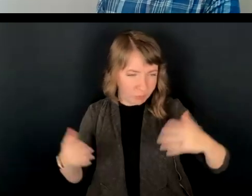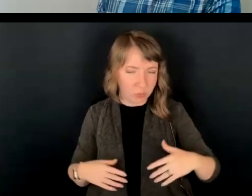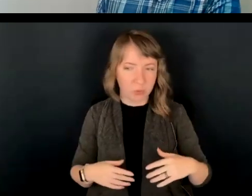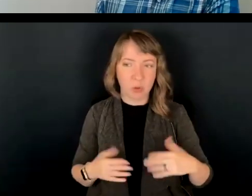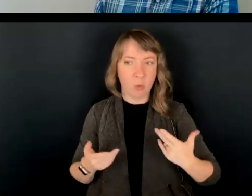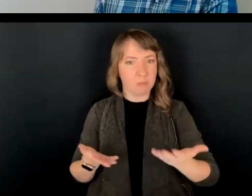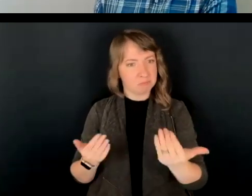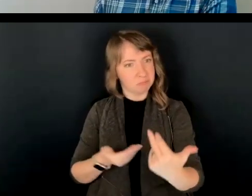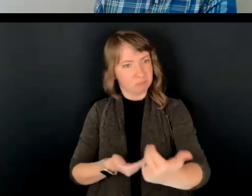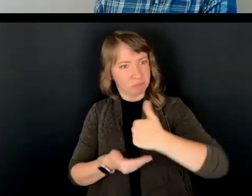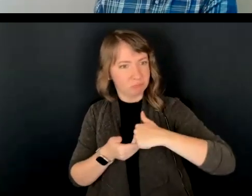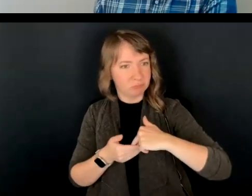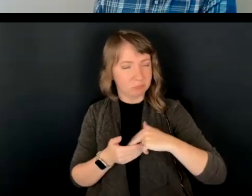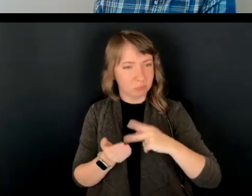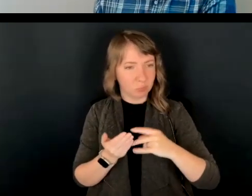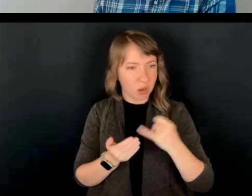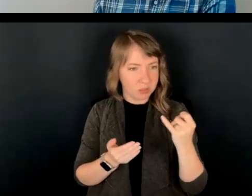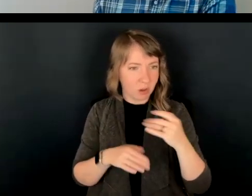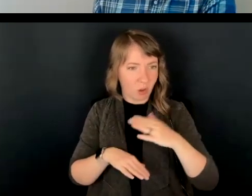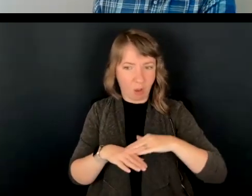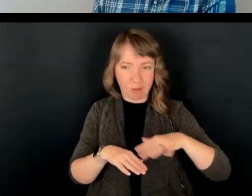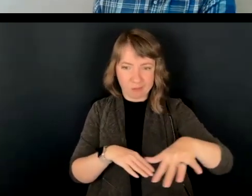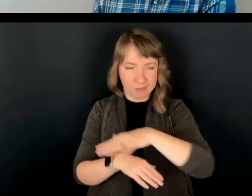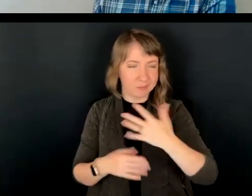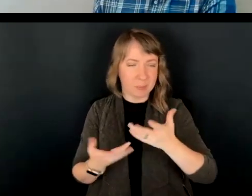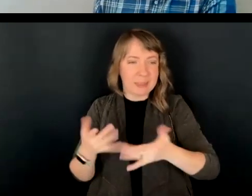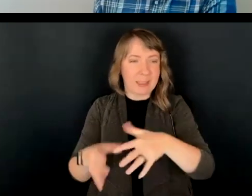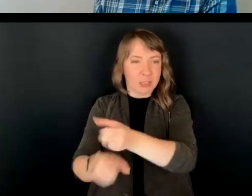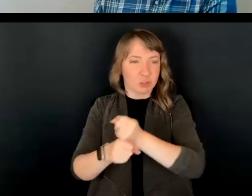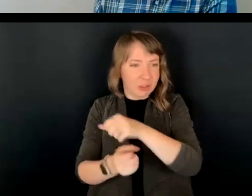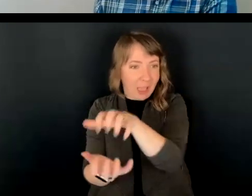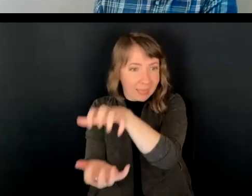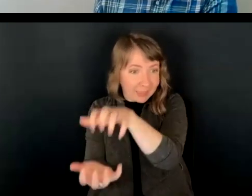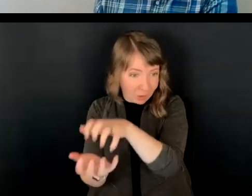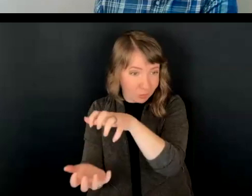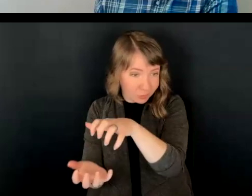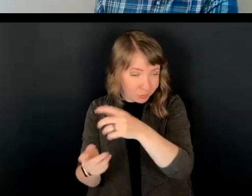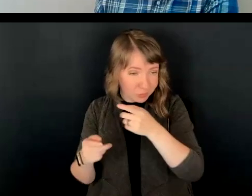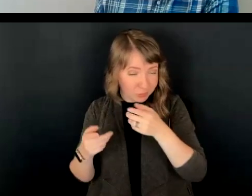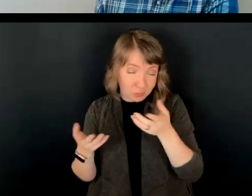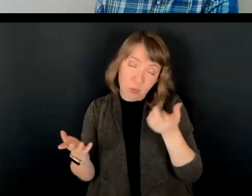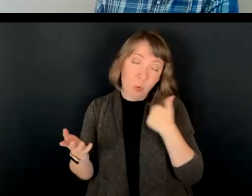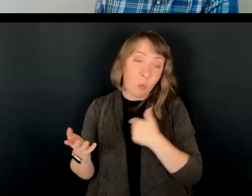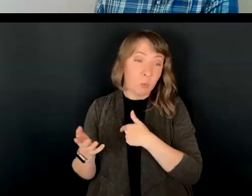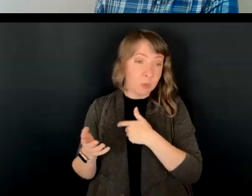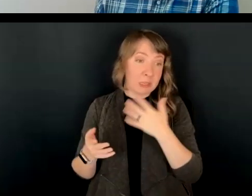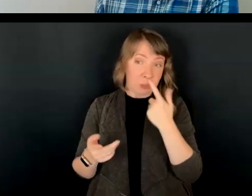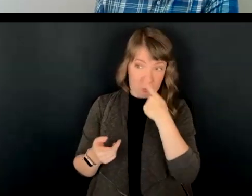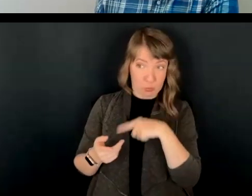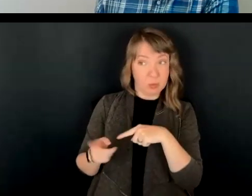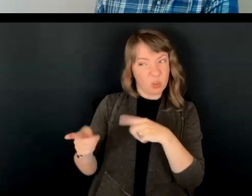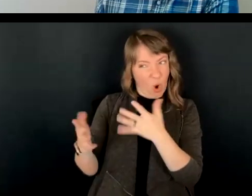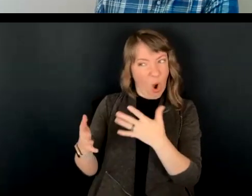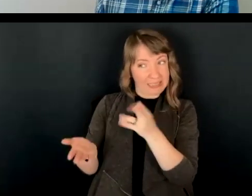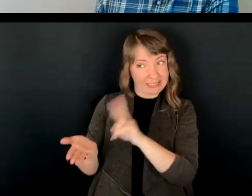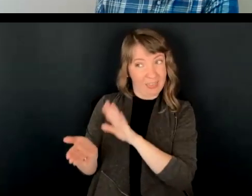project on the refuge catching alligators. Well, we went ahead and had them sign our volunteer agreement,